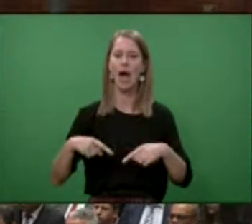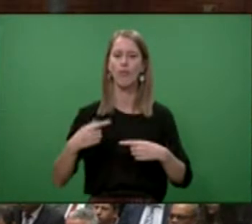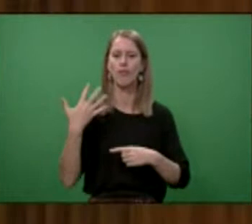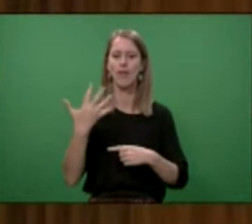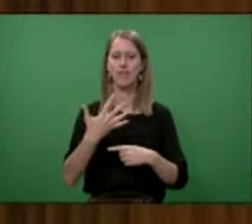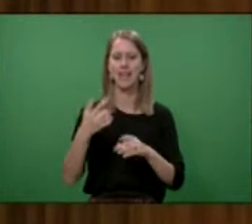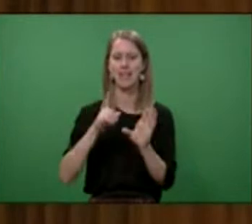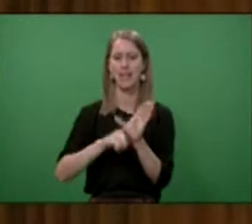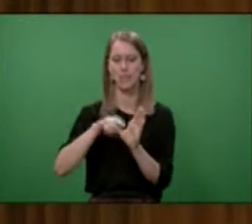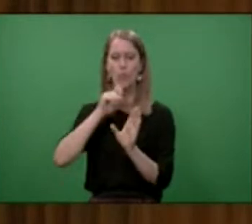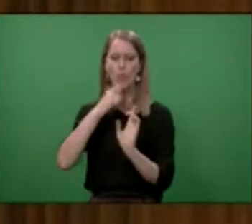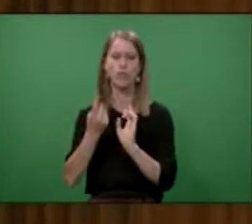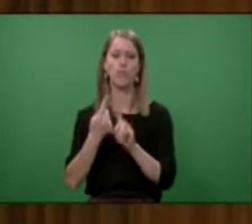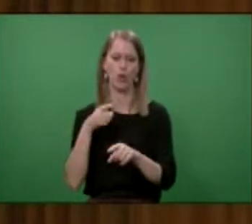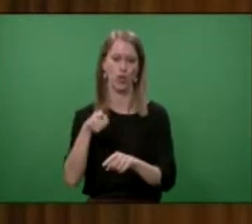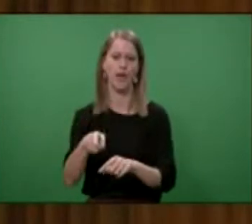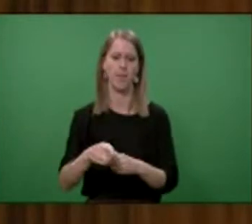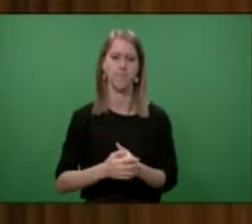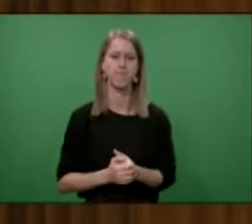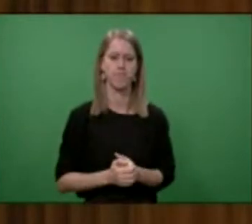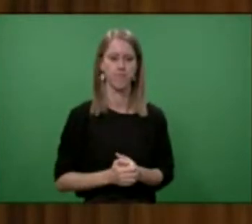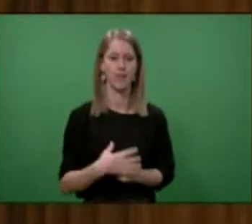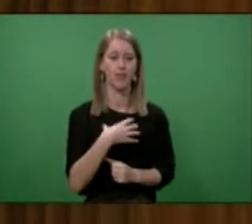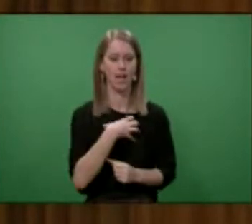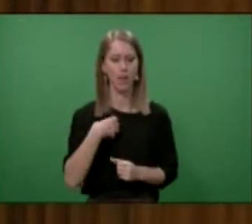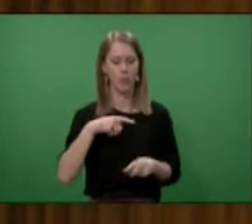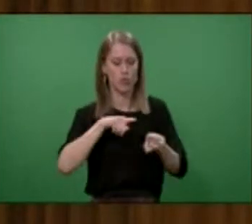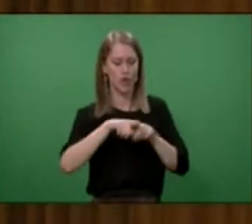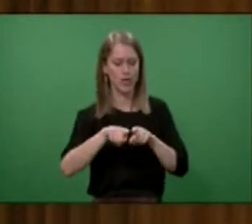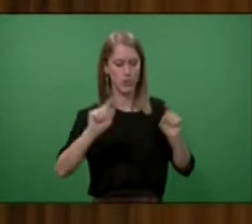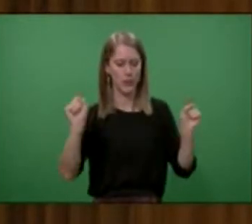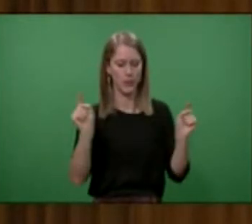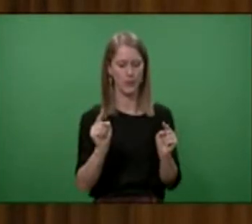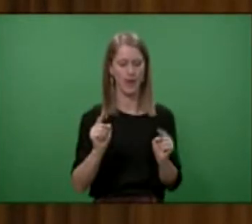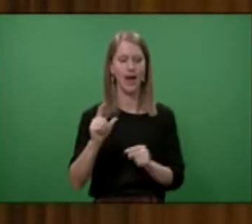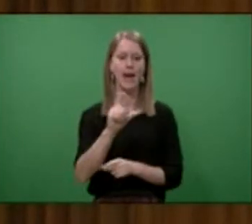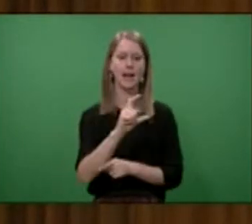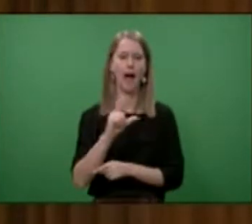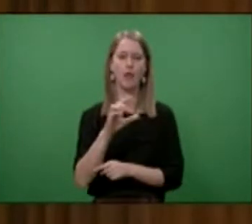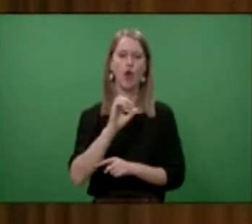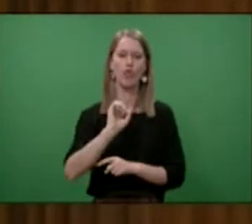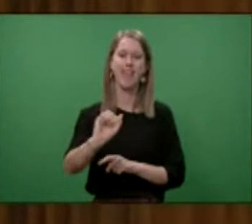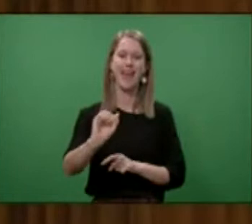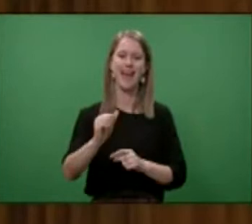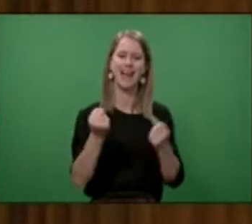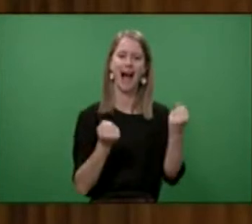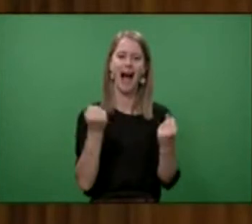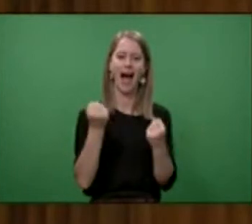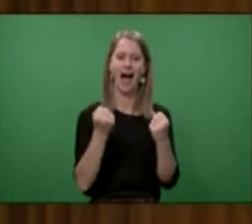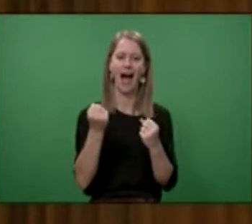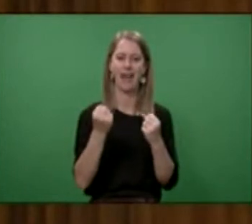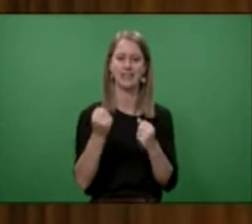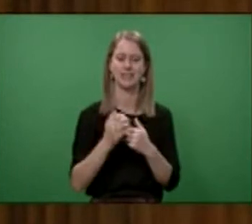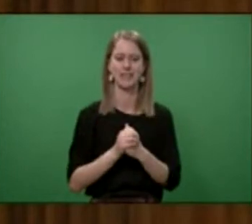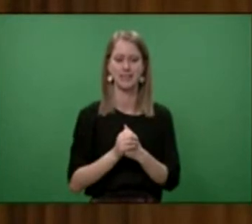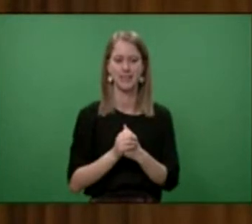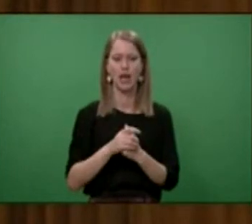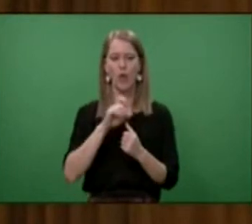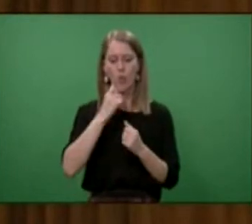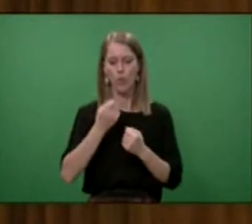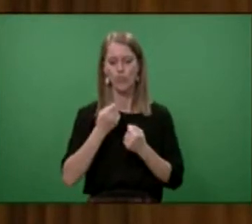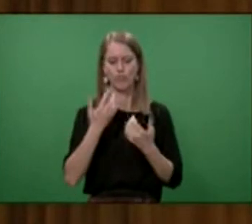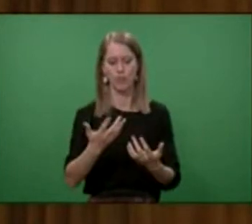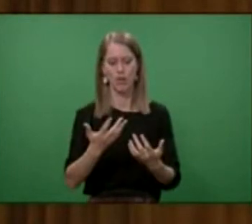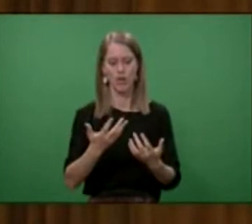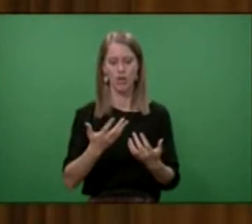years. The government will take steps to decarbonise the transport fleet. It will introduce vehicle emission standards for